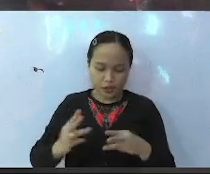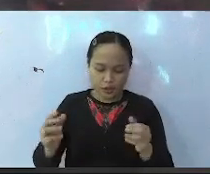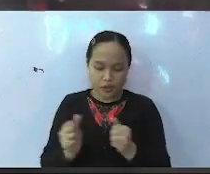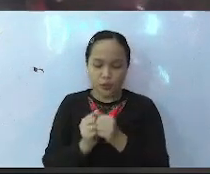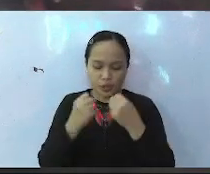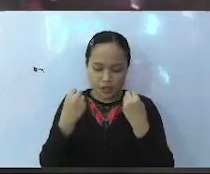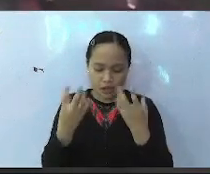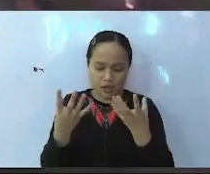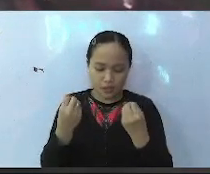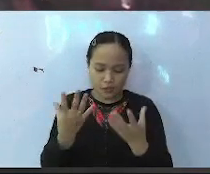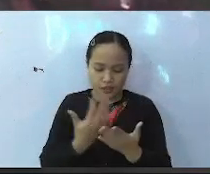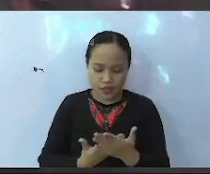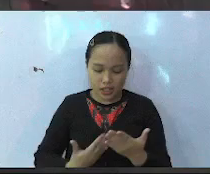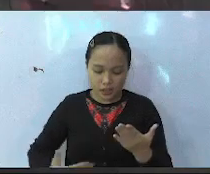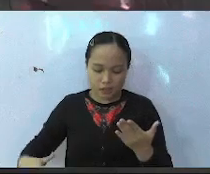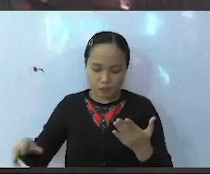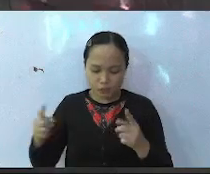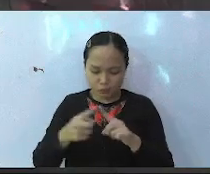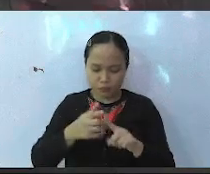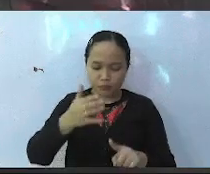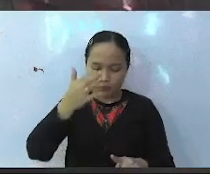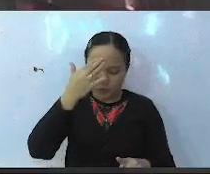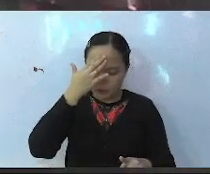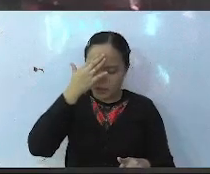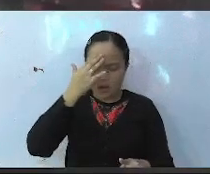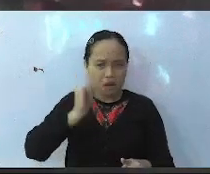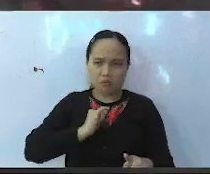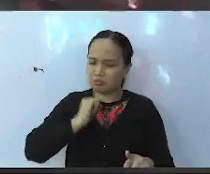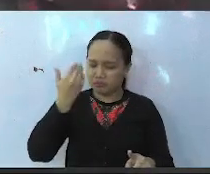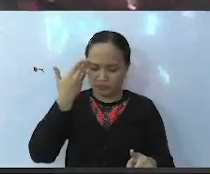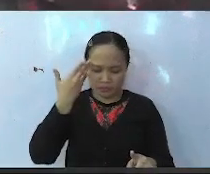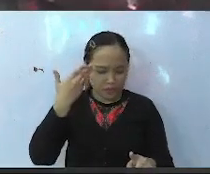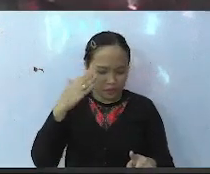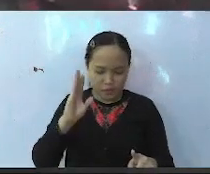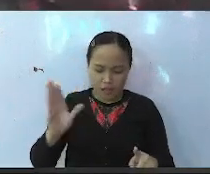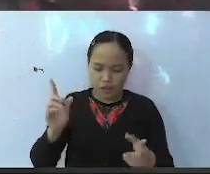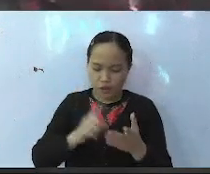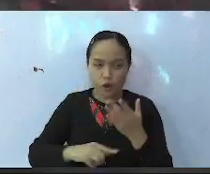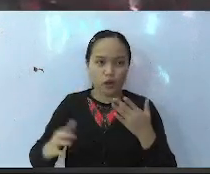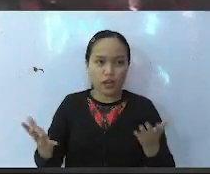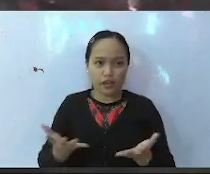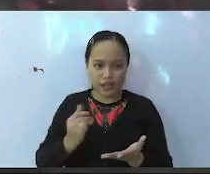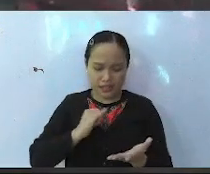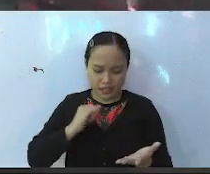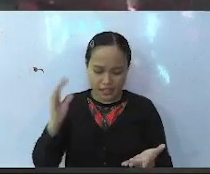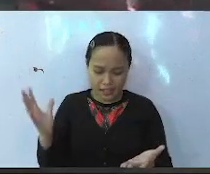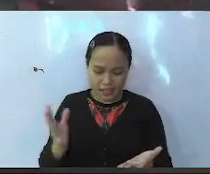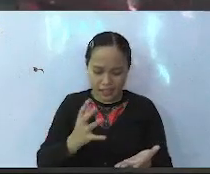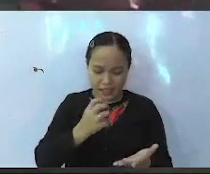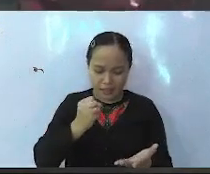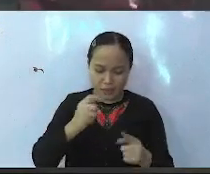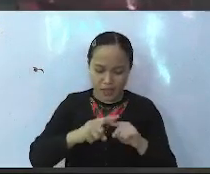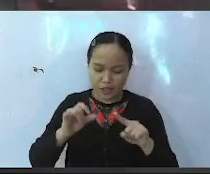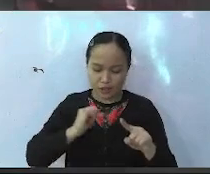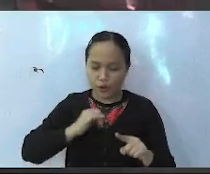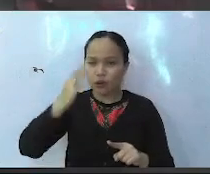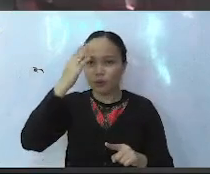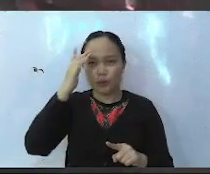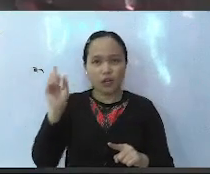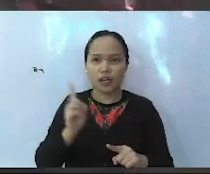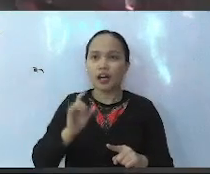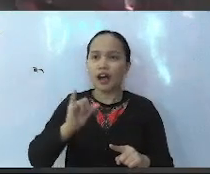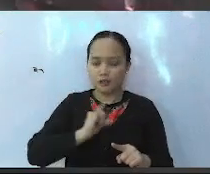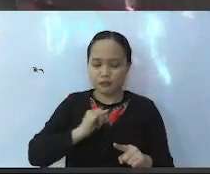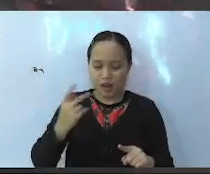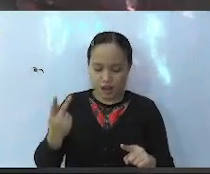world. With a lot of things to explore. I don't know what all I'm getting, but I know